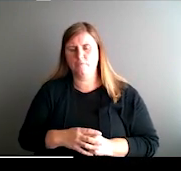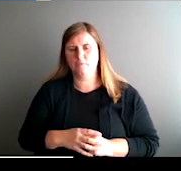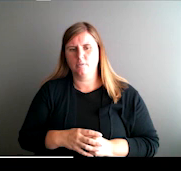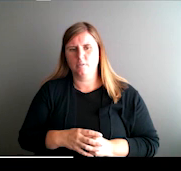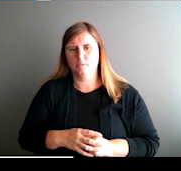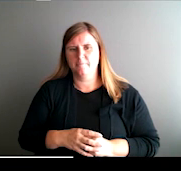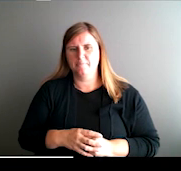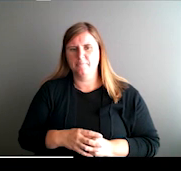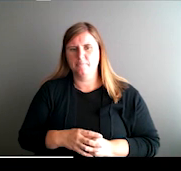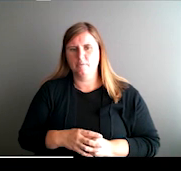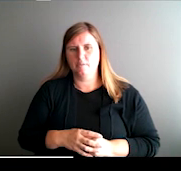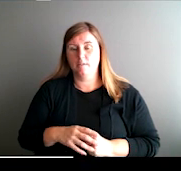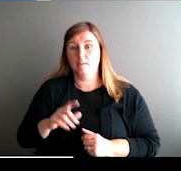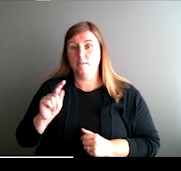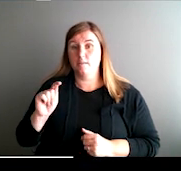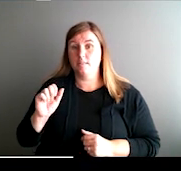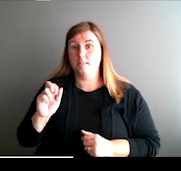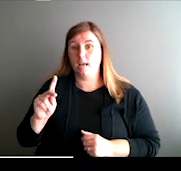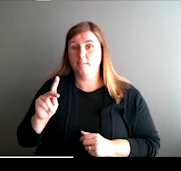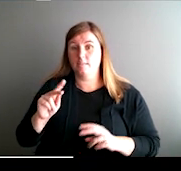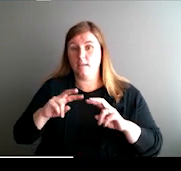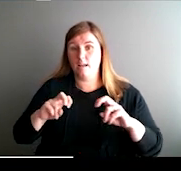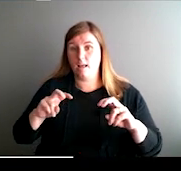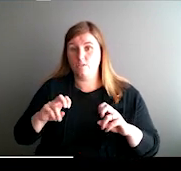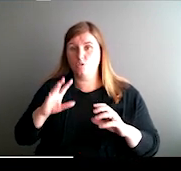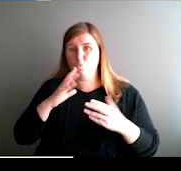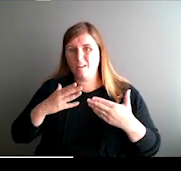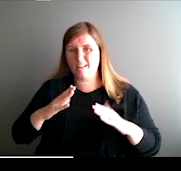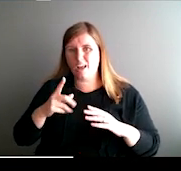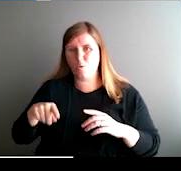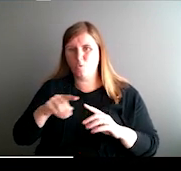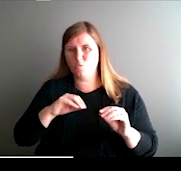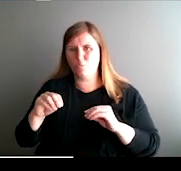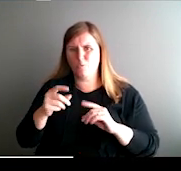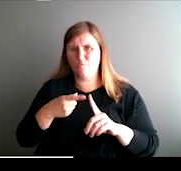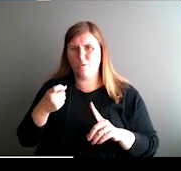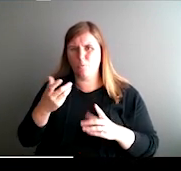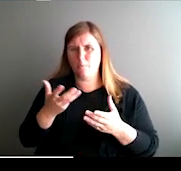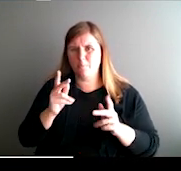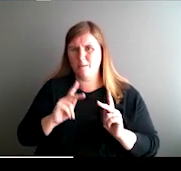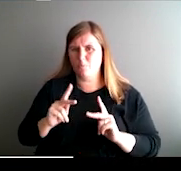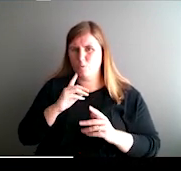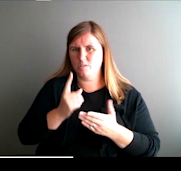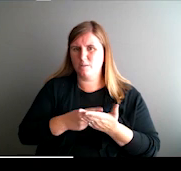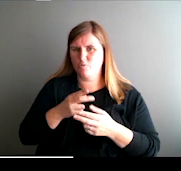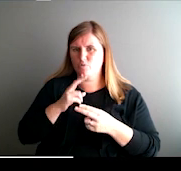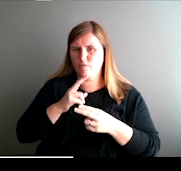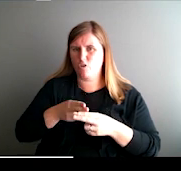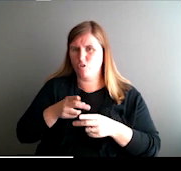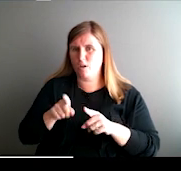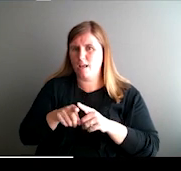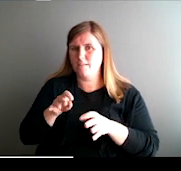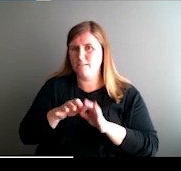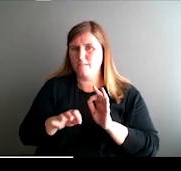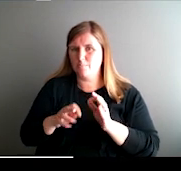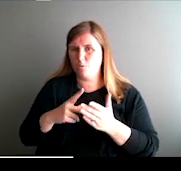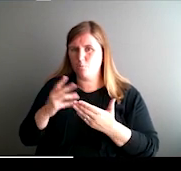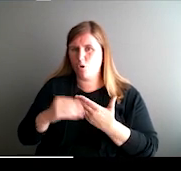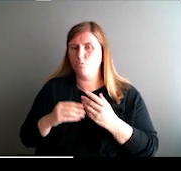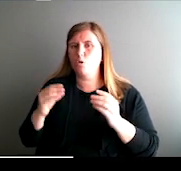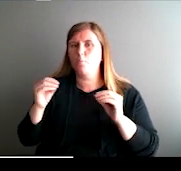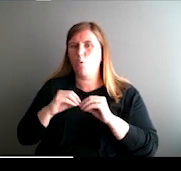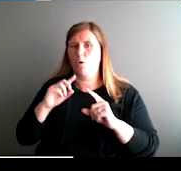The task analysis is going to allow you to move from what people sometimes refer to as simple programs into